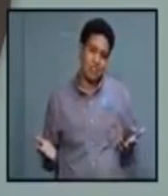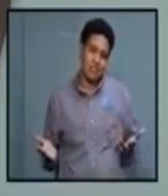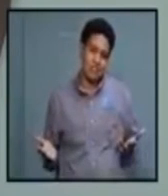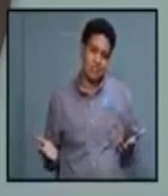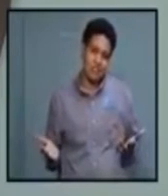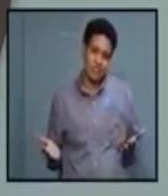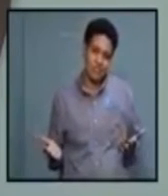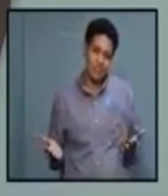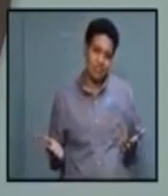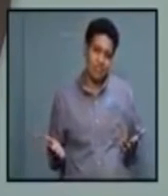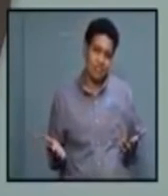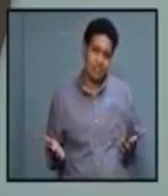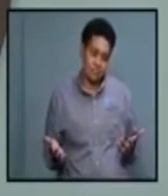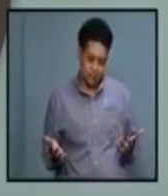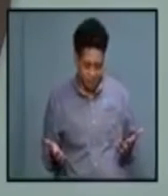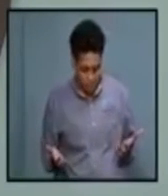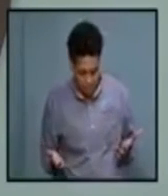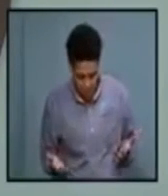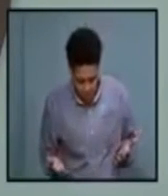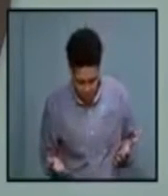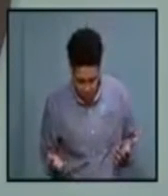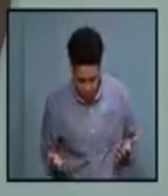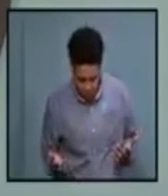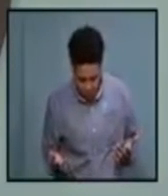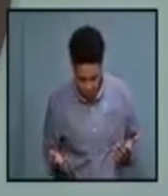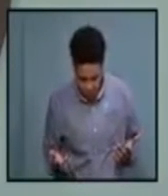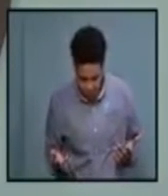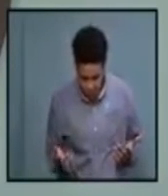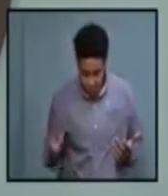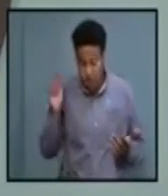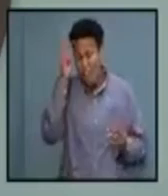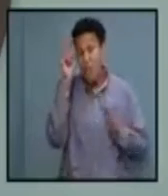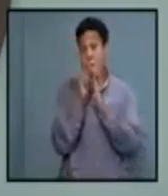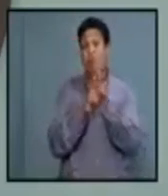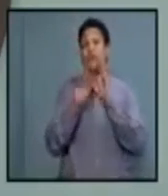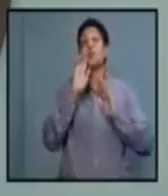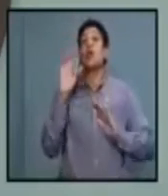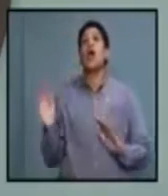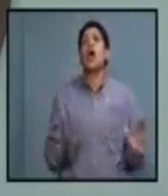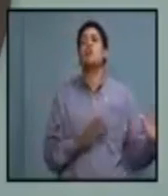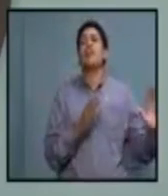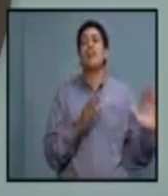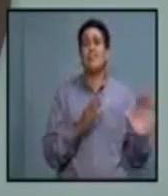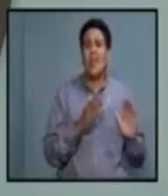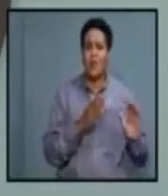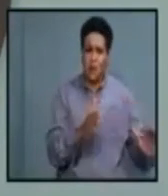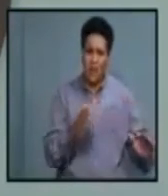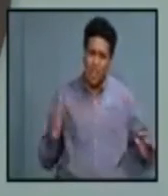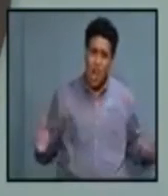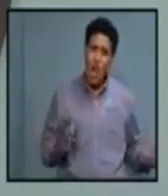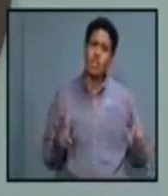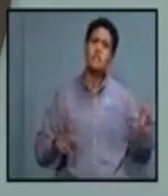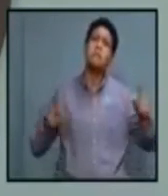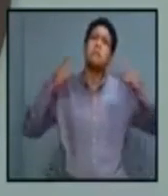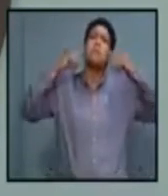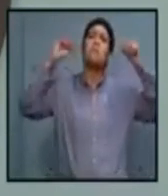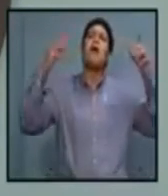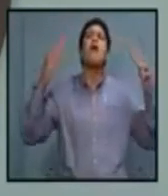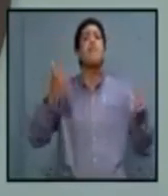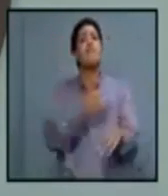policy will be arranged in such a way to encourage persons to take the vaccines,